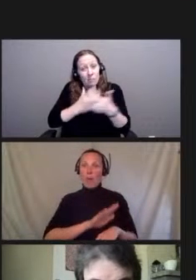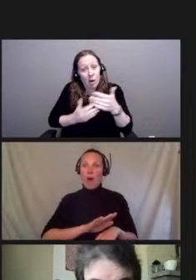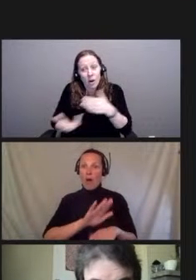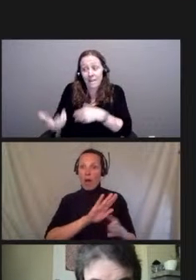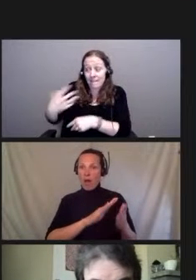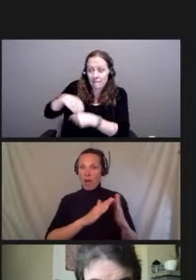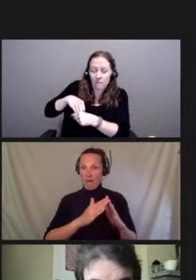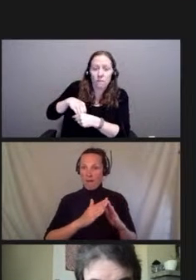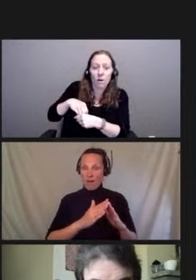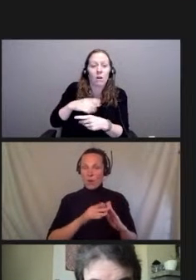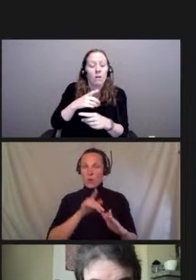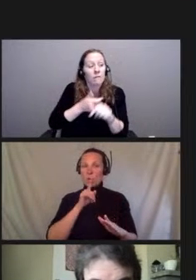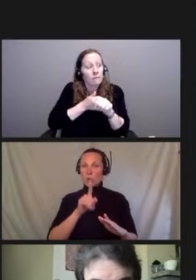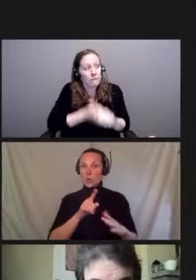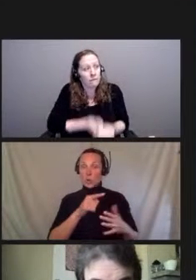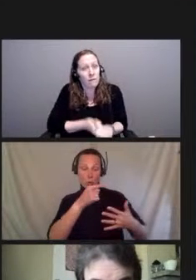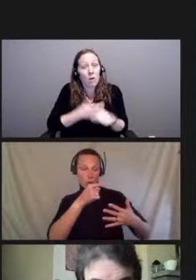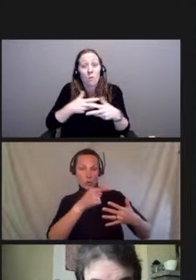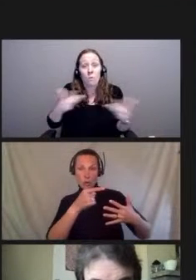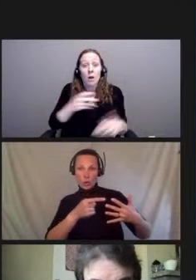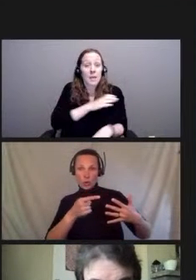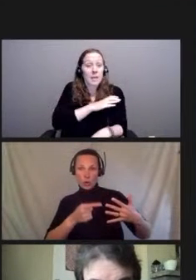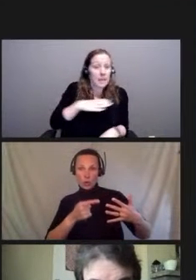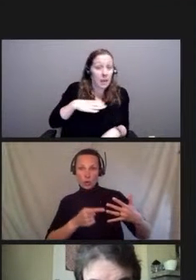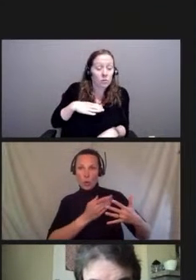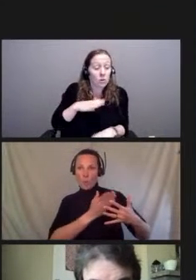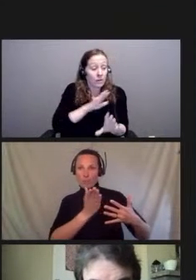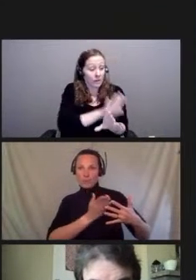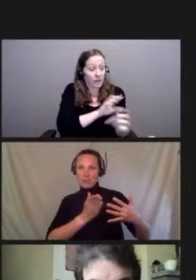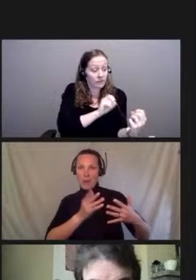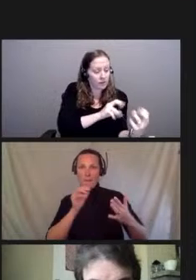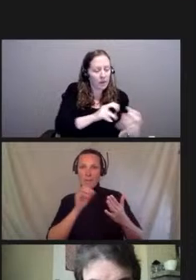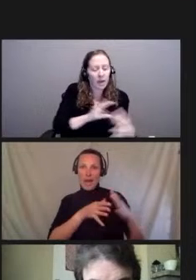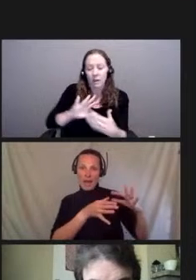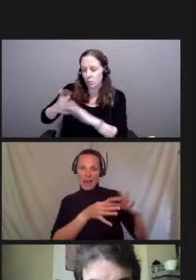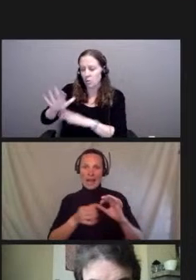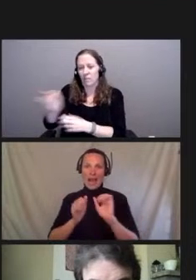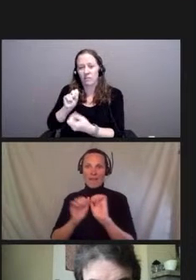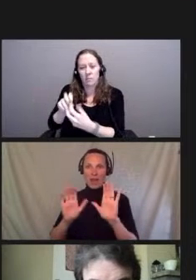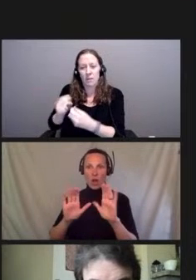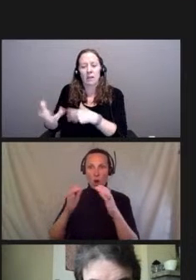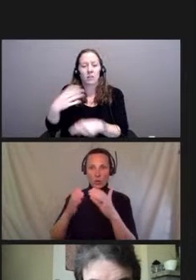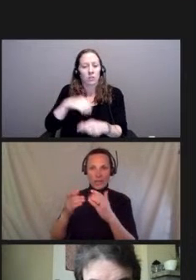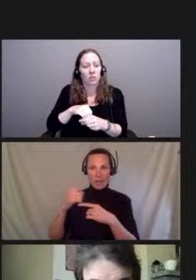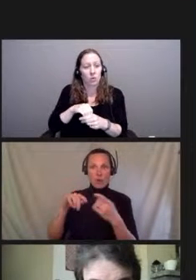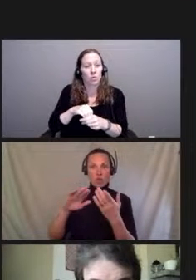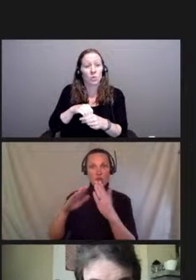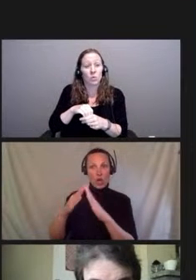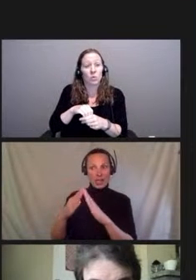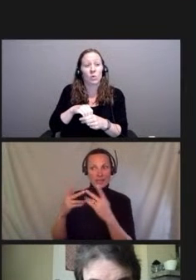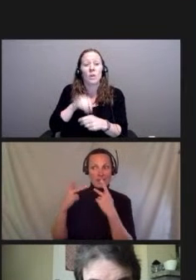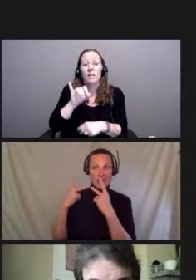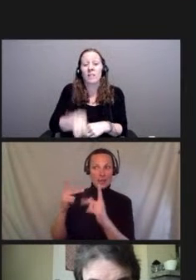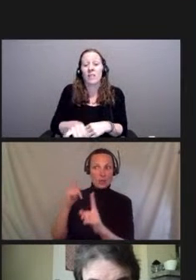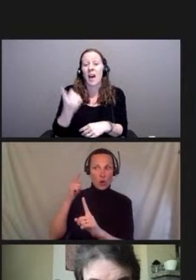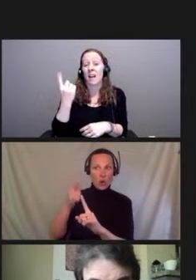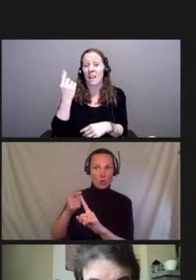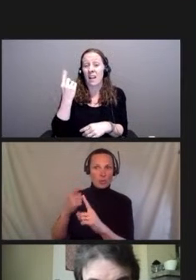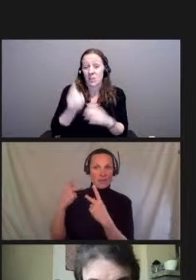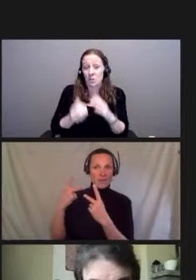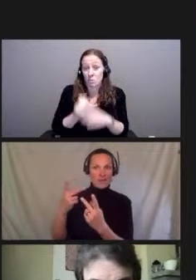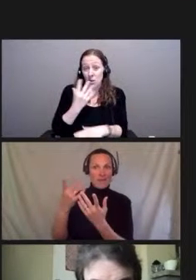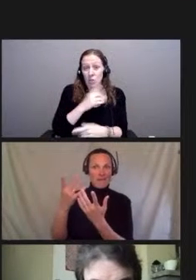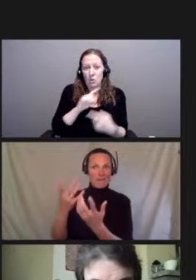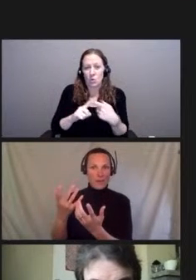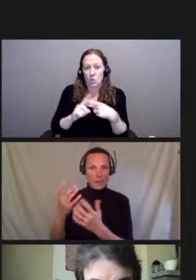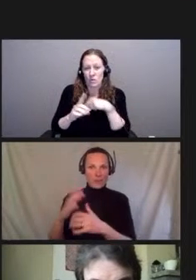aligned with council and community priorities and feedback. So during engagement series 1, which took place last spring and into last